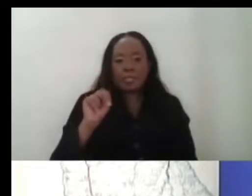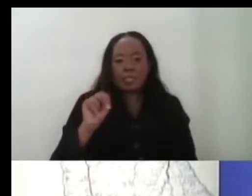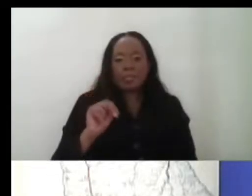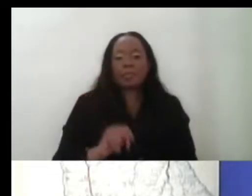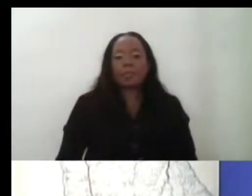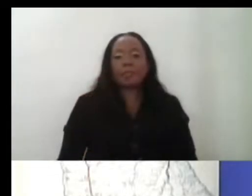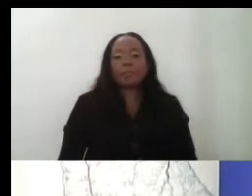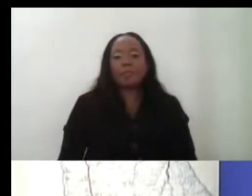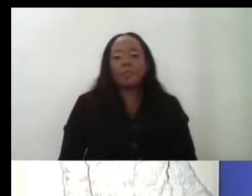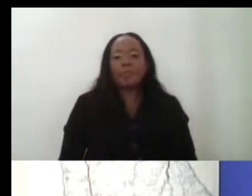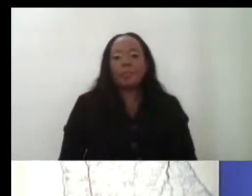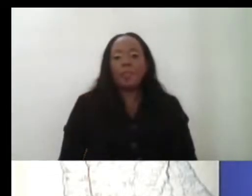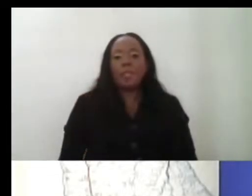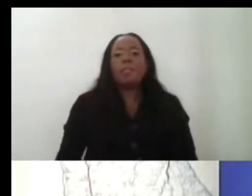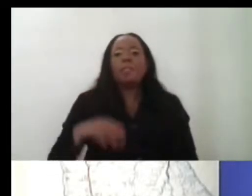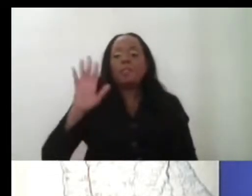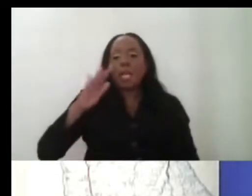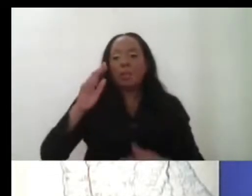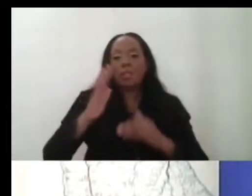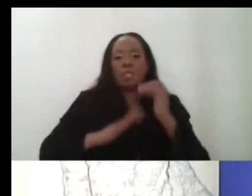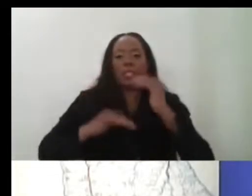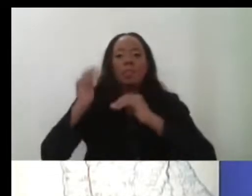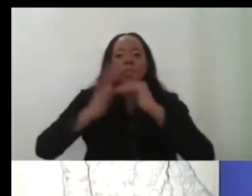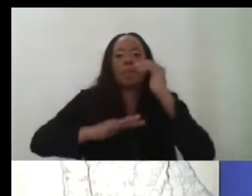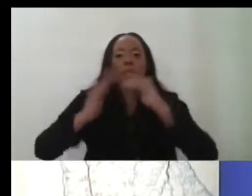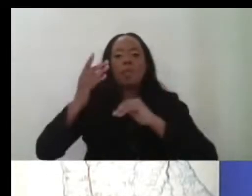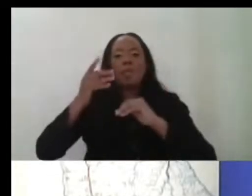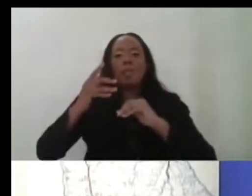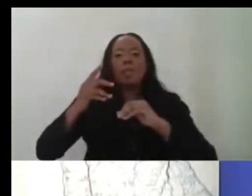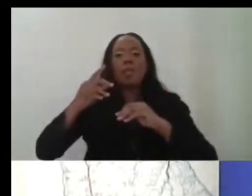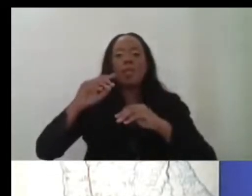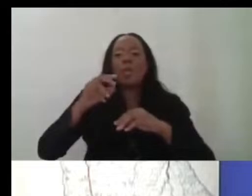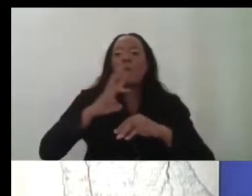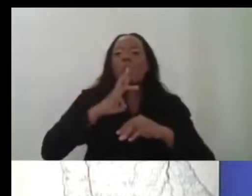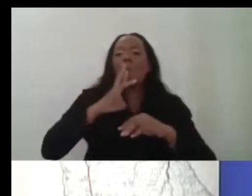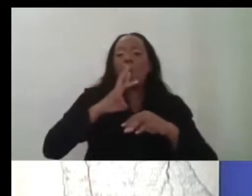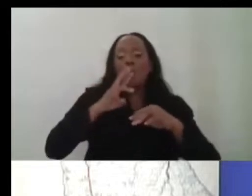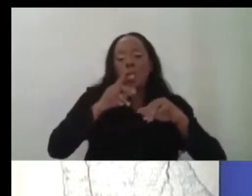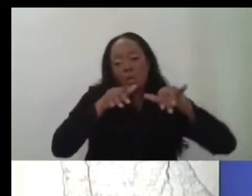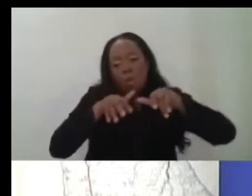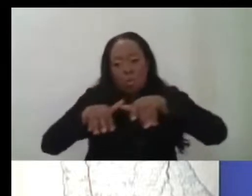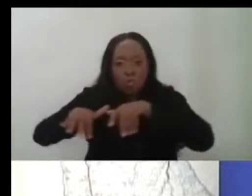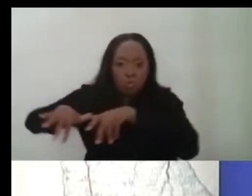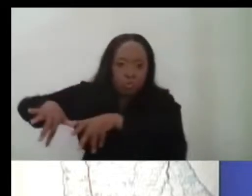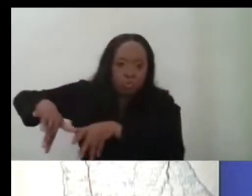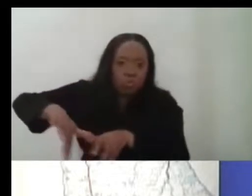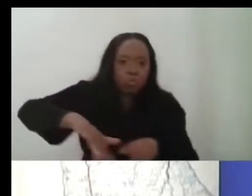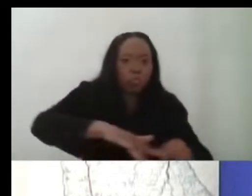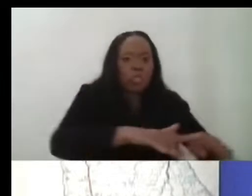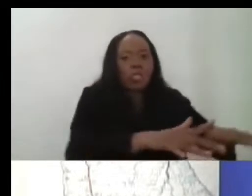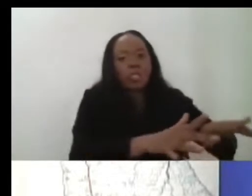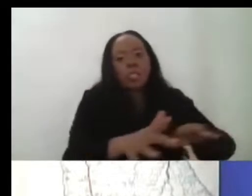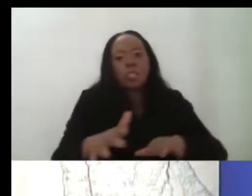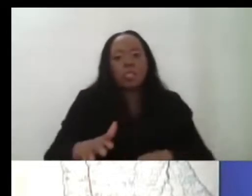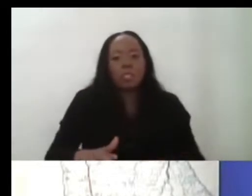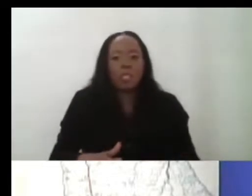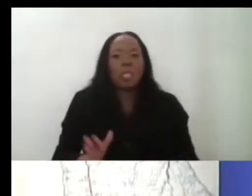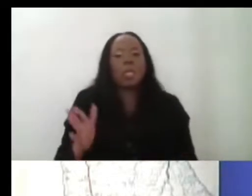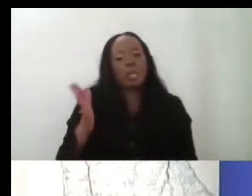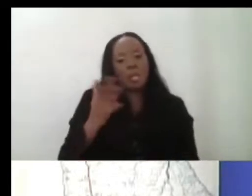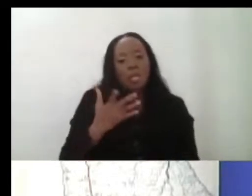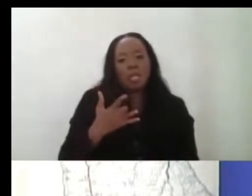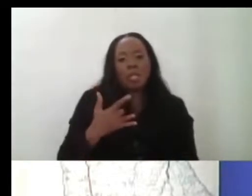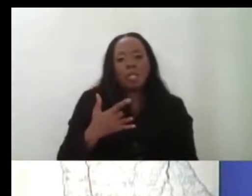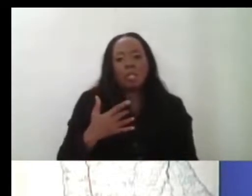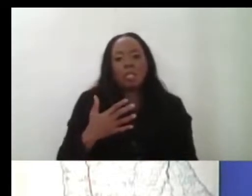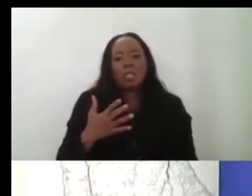to withstand storm surge. How the Hilton was designed, that the water runs around, runs through. If you look at the courtyard where people have the receptions and things, you wonder why